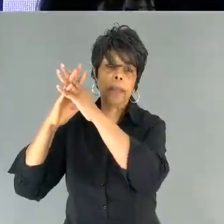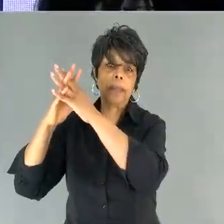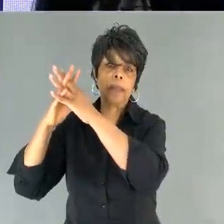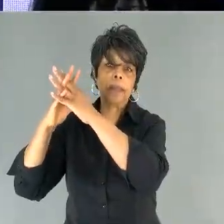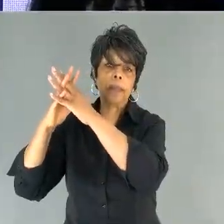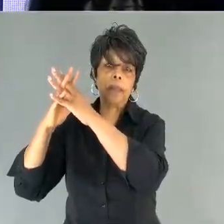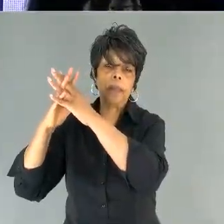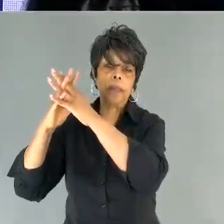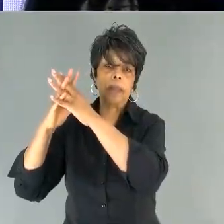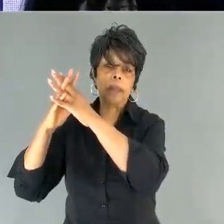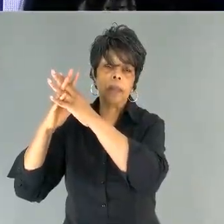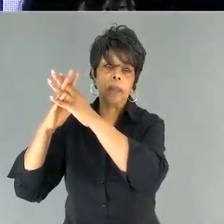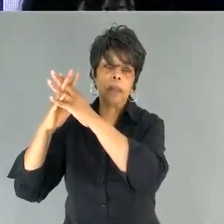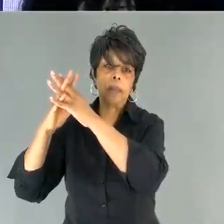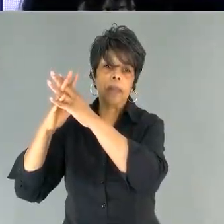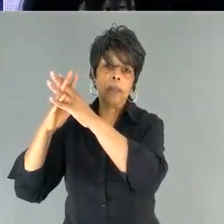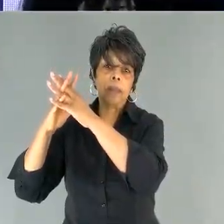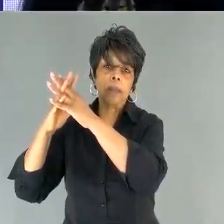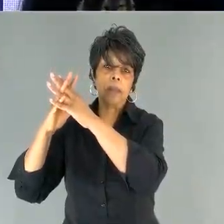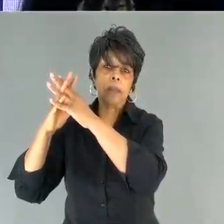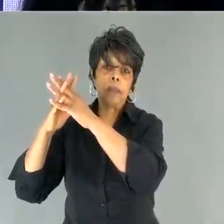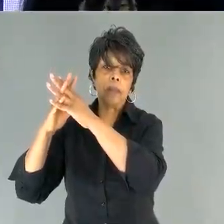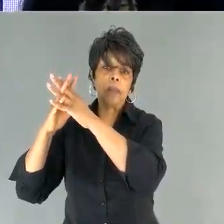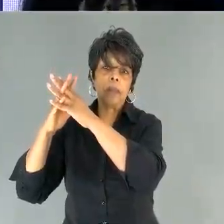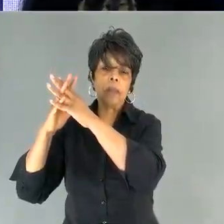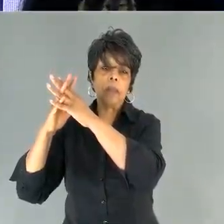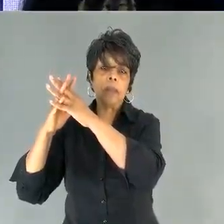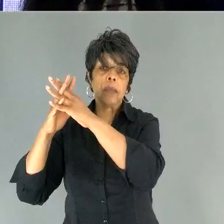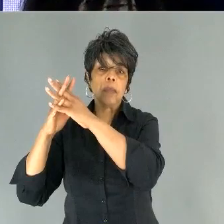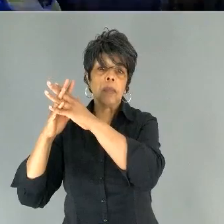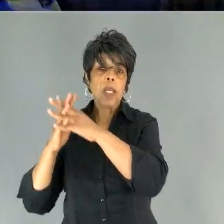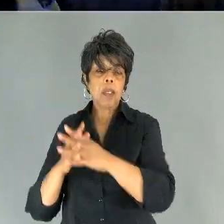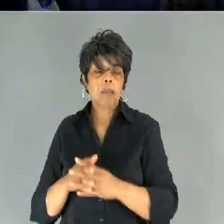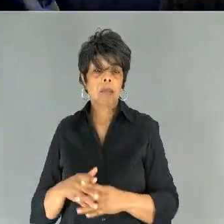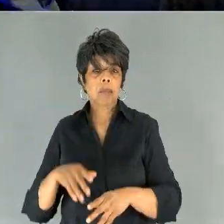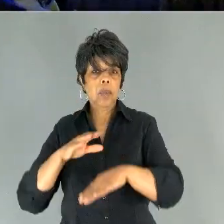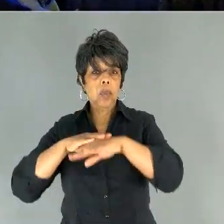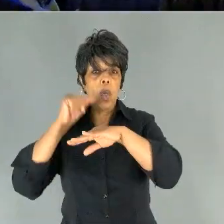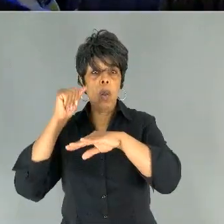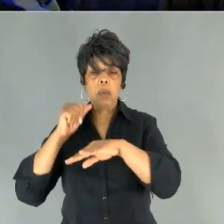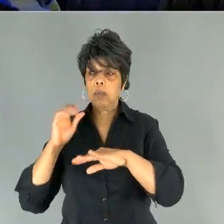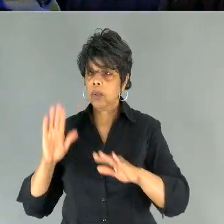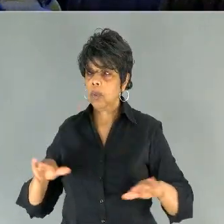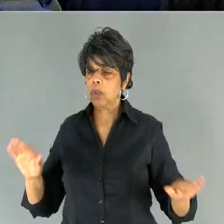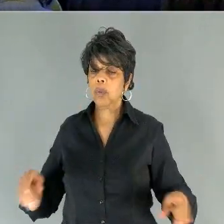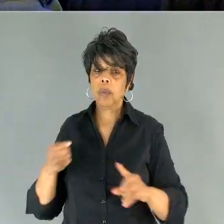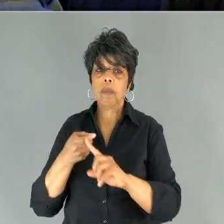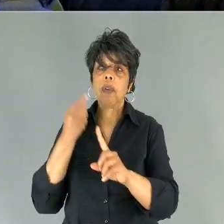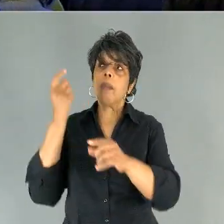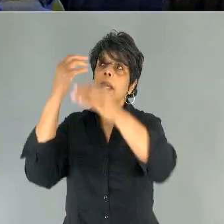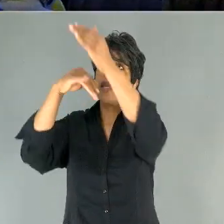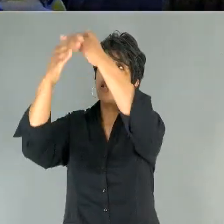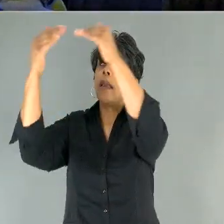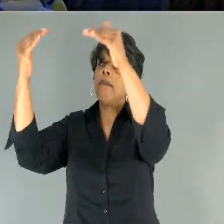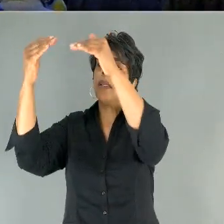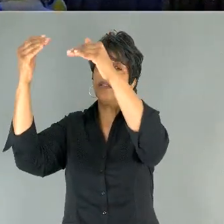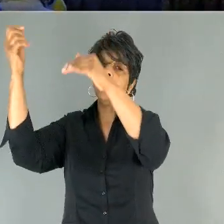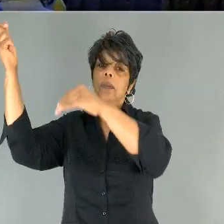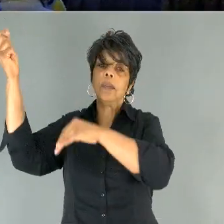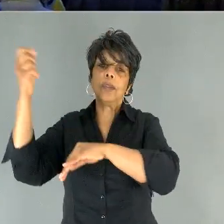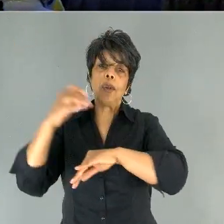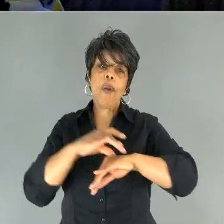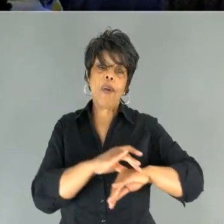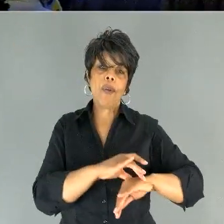You've called your children from heaven to earth, and now it's time to pray